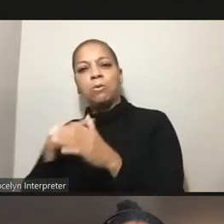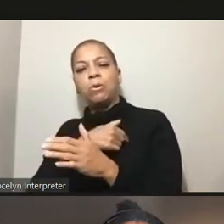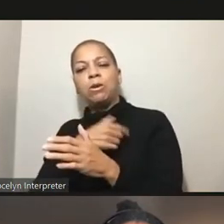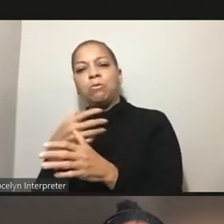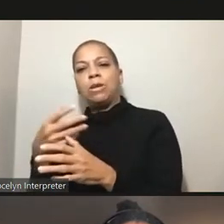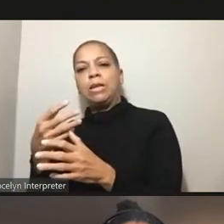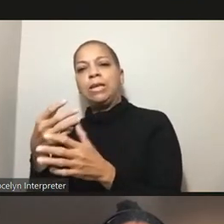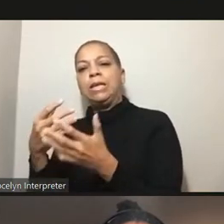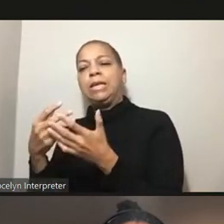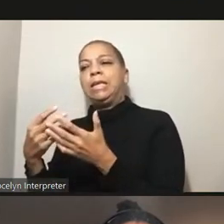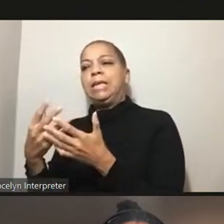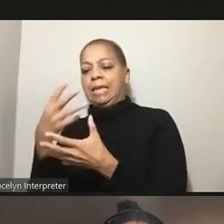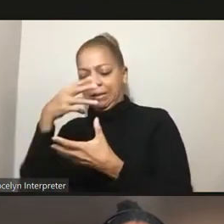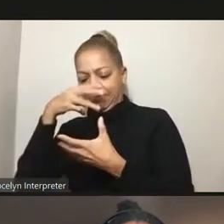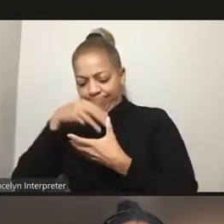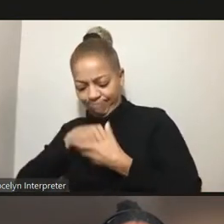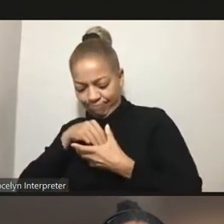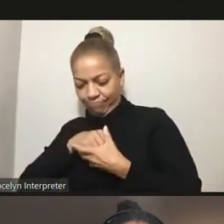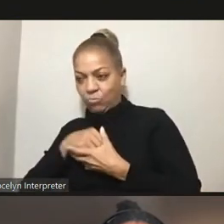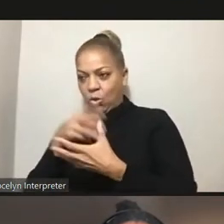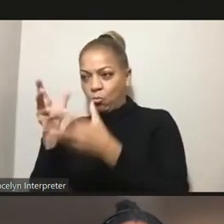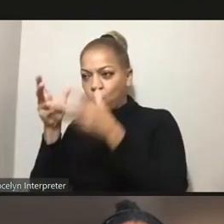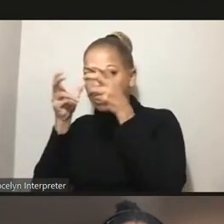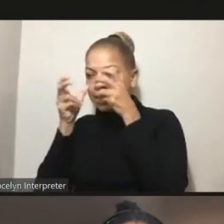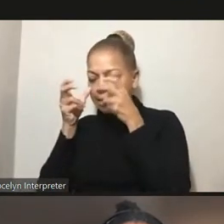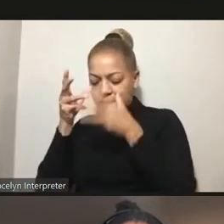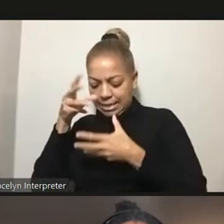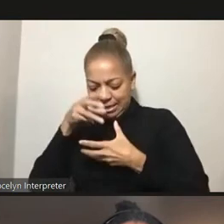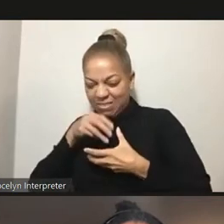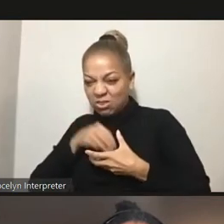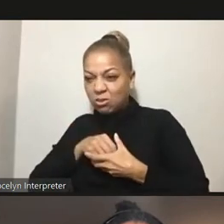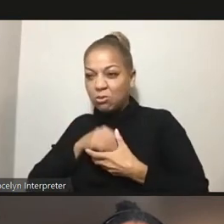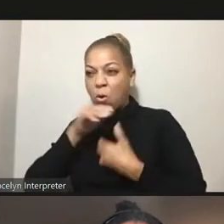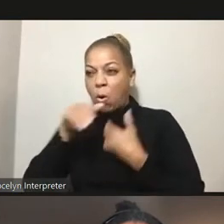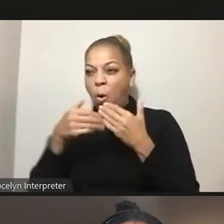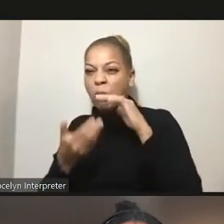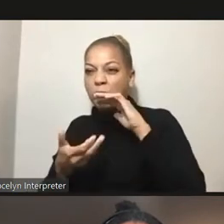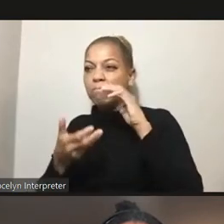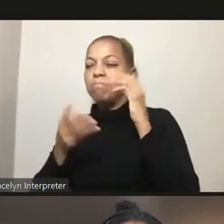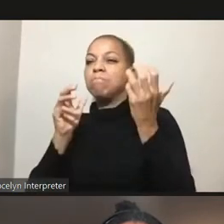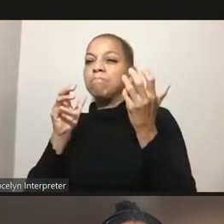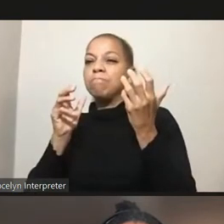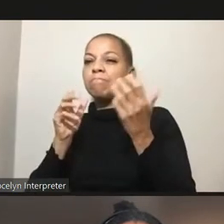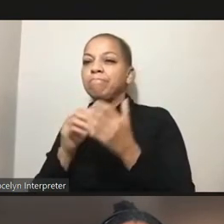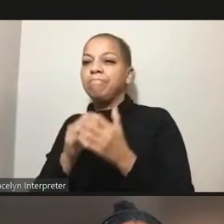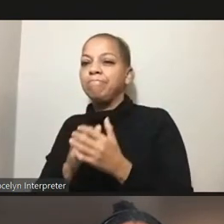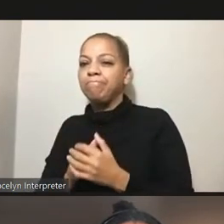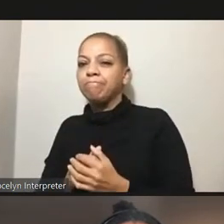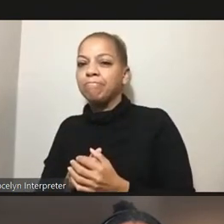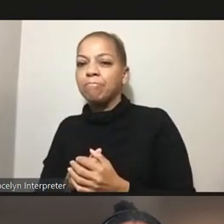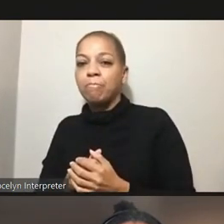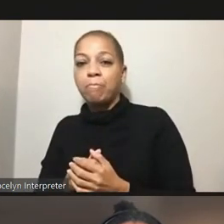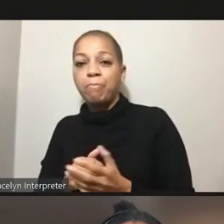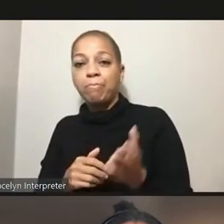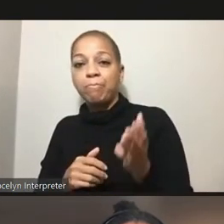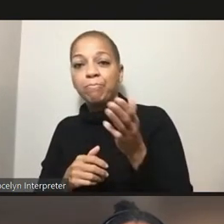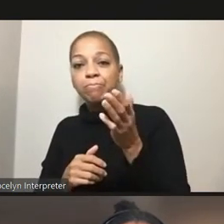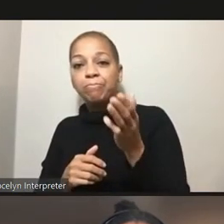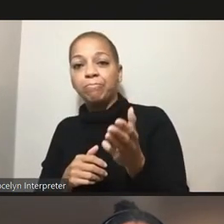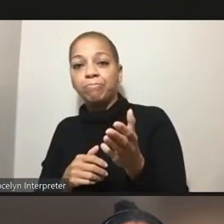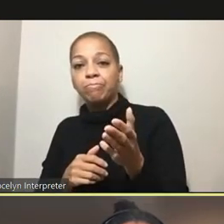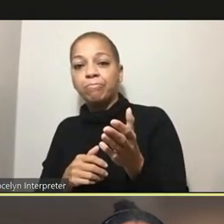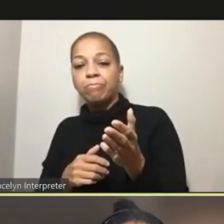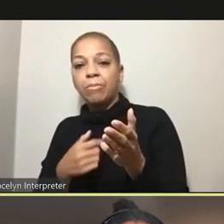and internalize all of this mess. I just have to